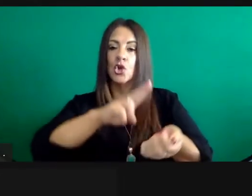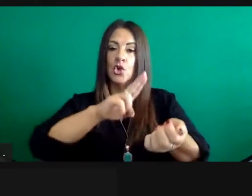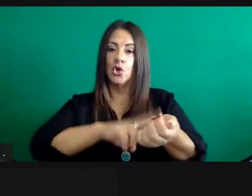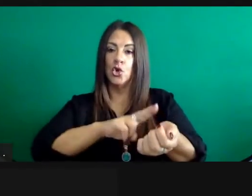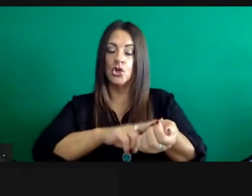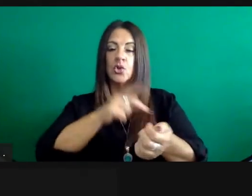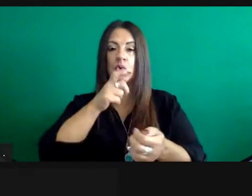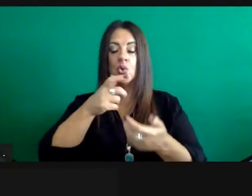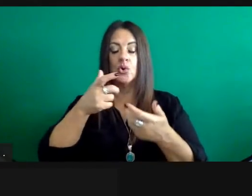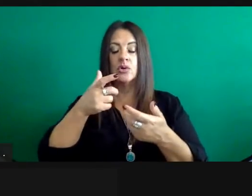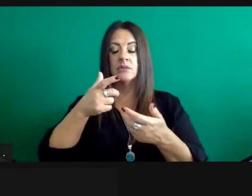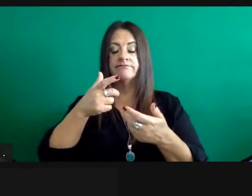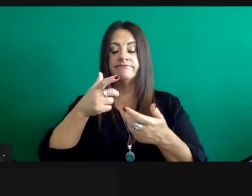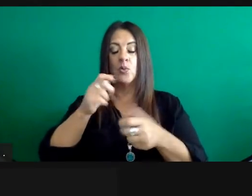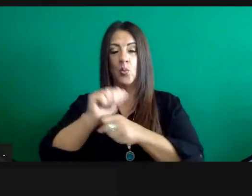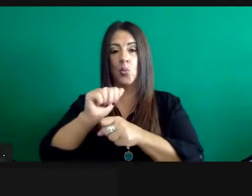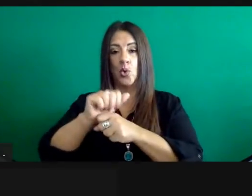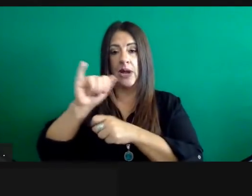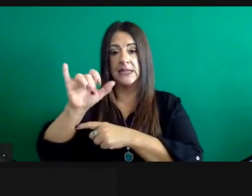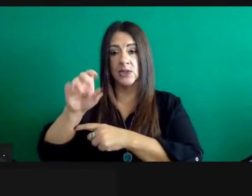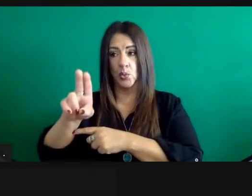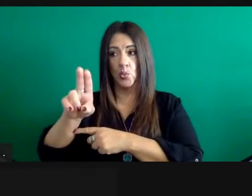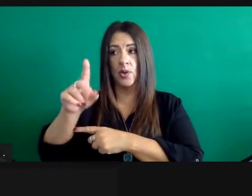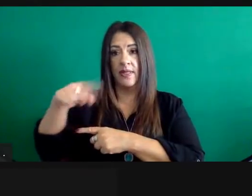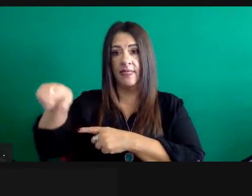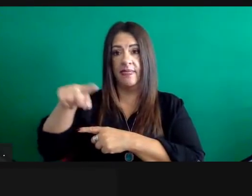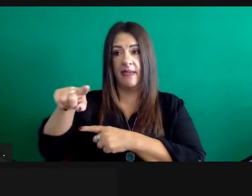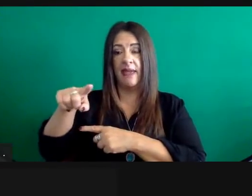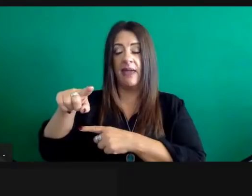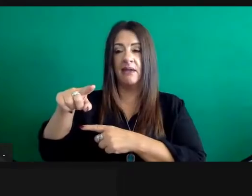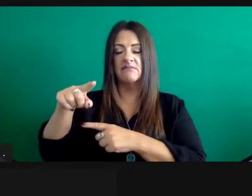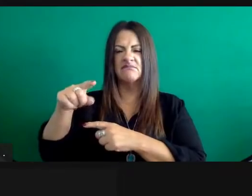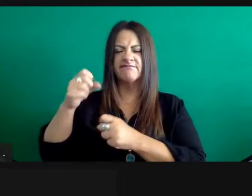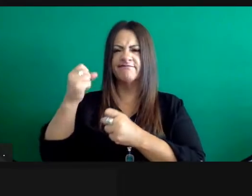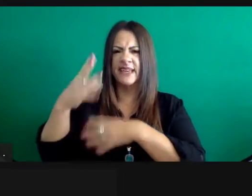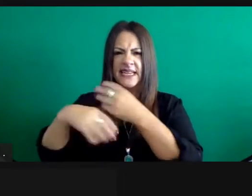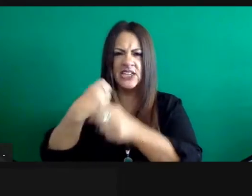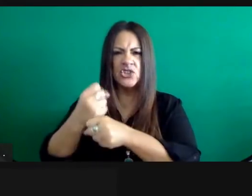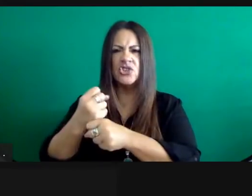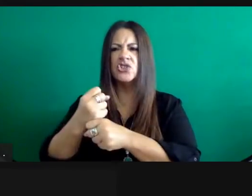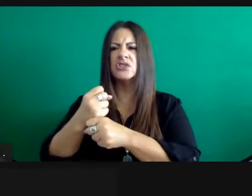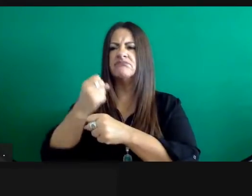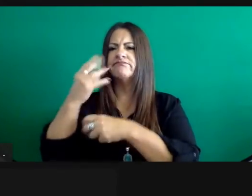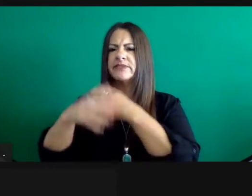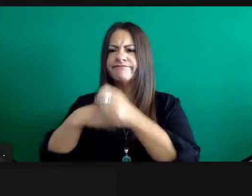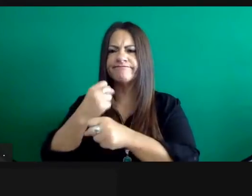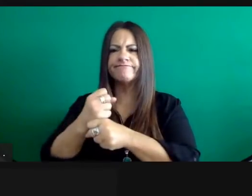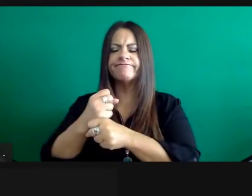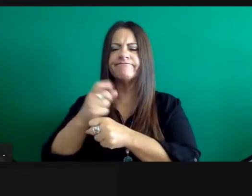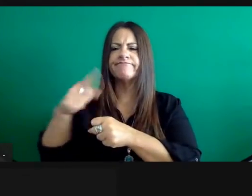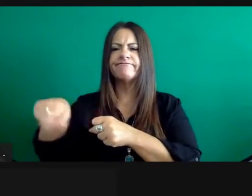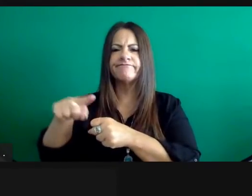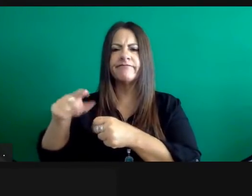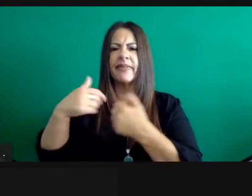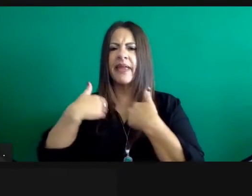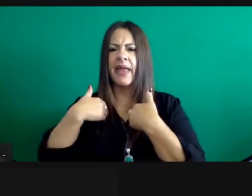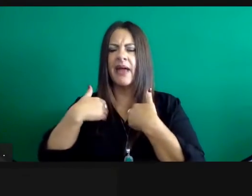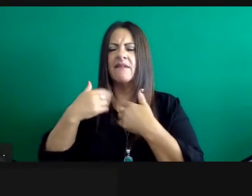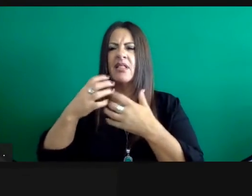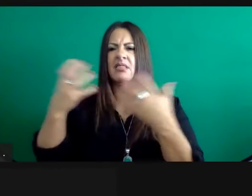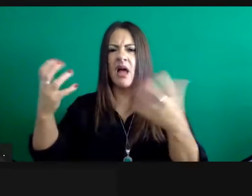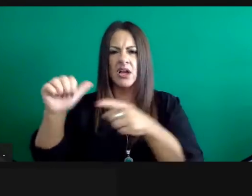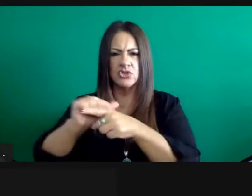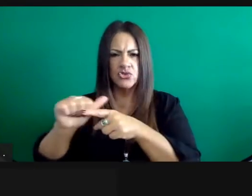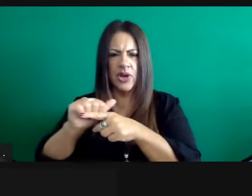in the intensive care units, who have for years and decades, have a significant degree of training.